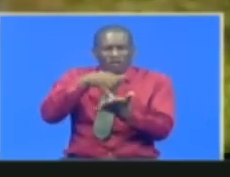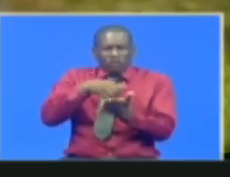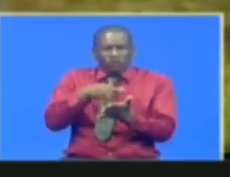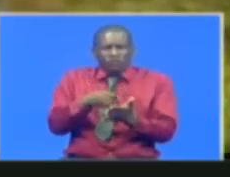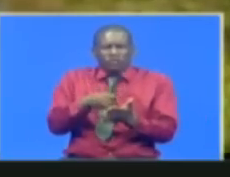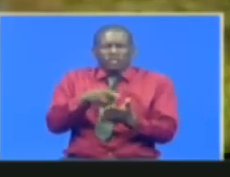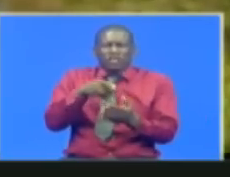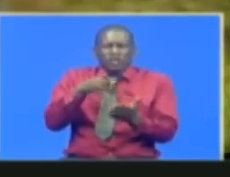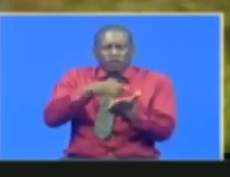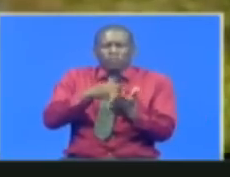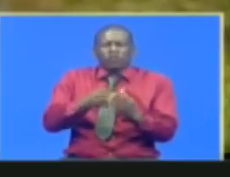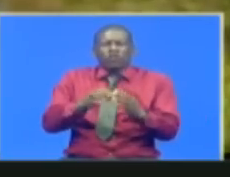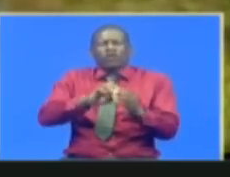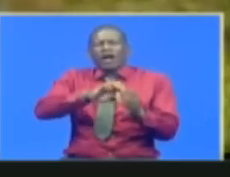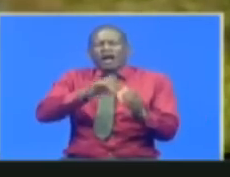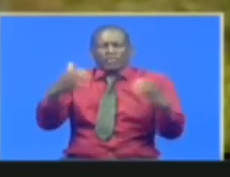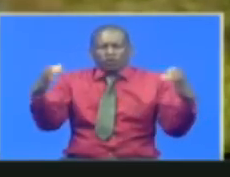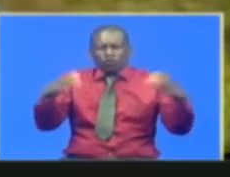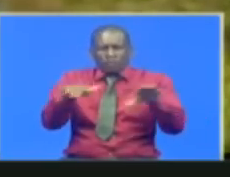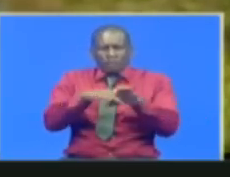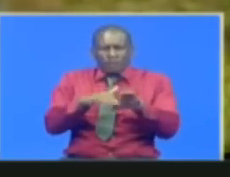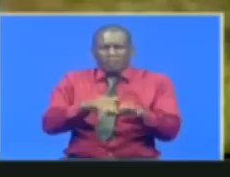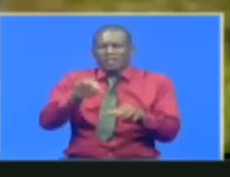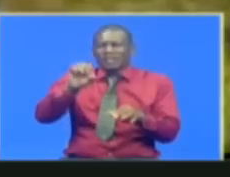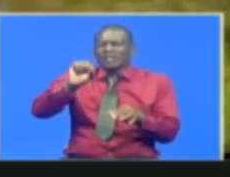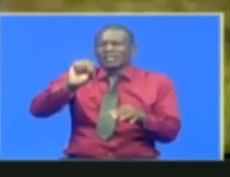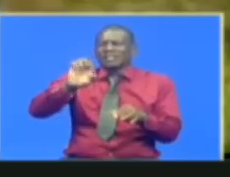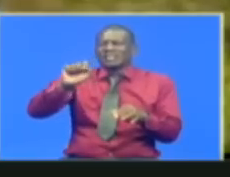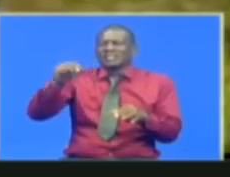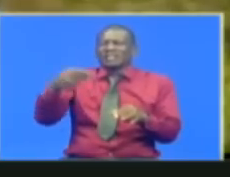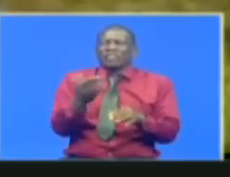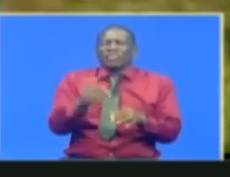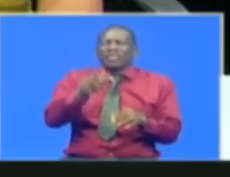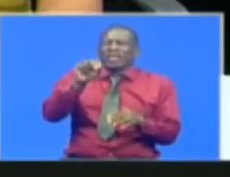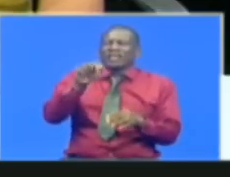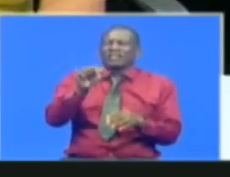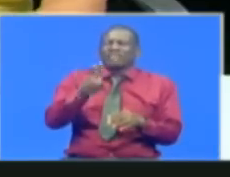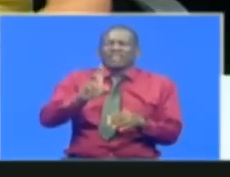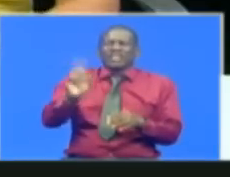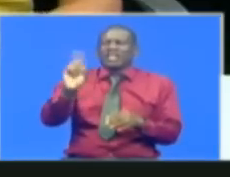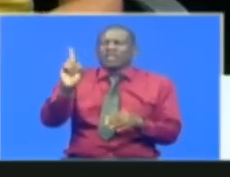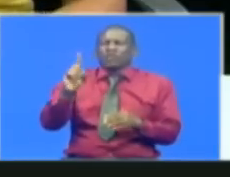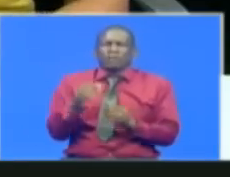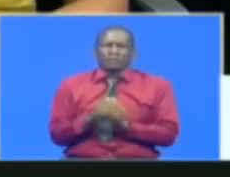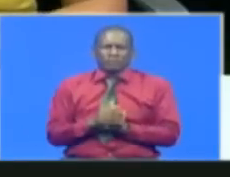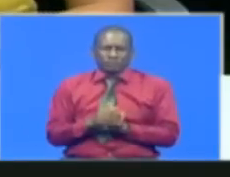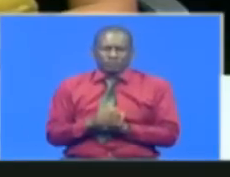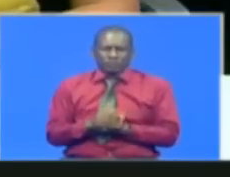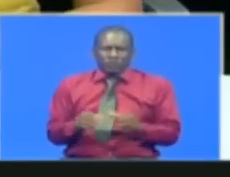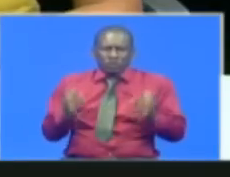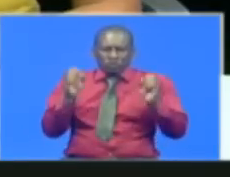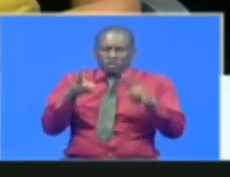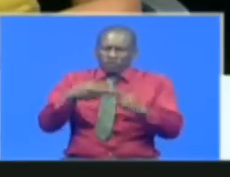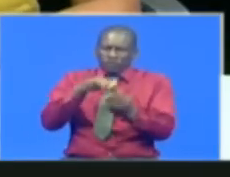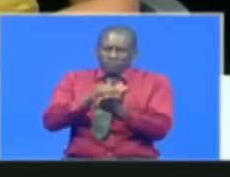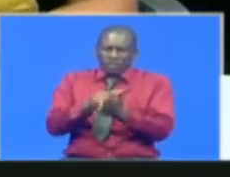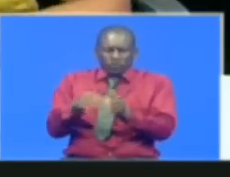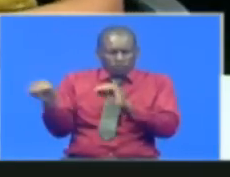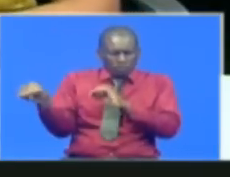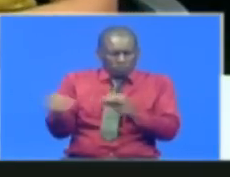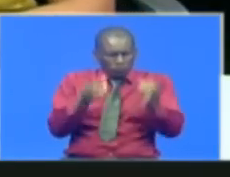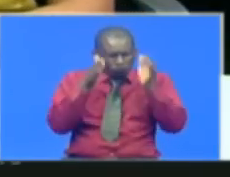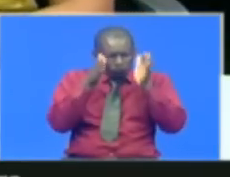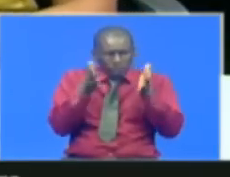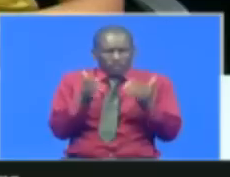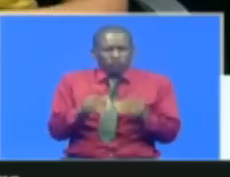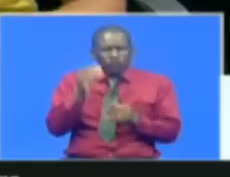group. Seth Olale, NTV, Nairobi. All right, from that, let's shift focus now to